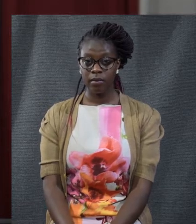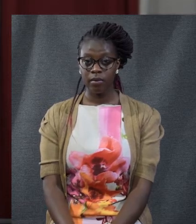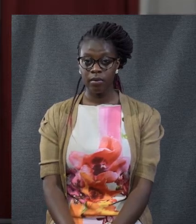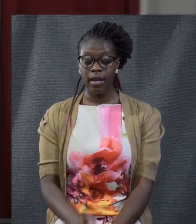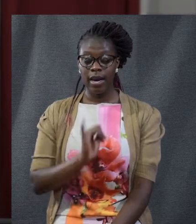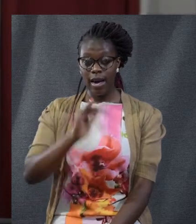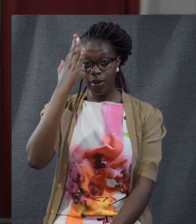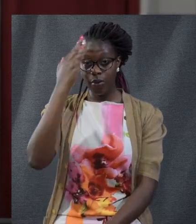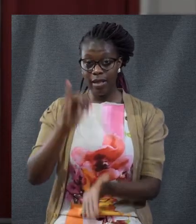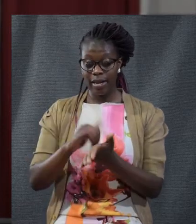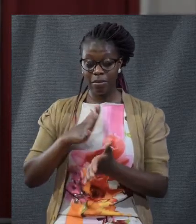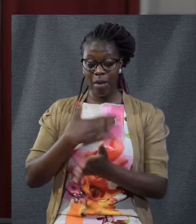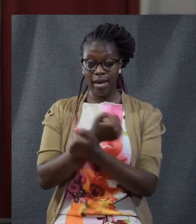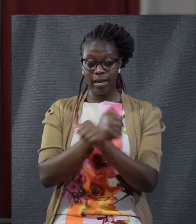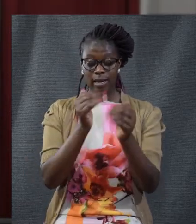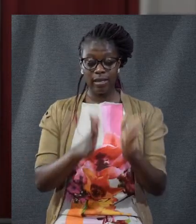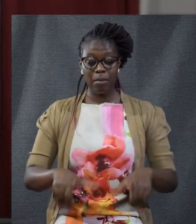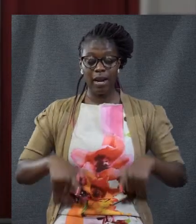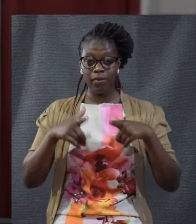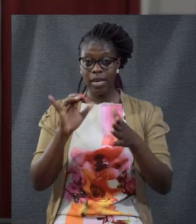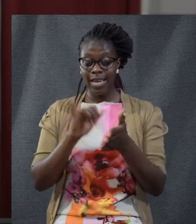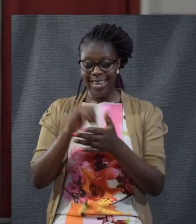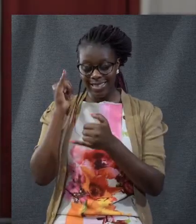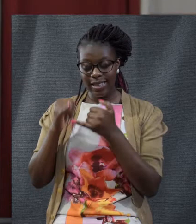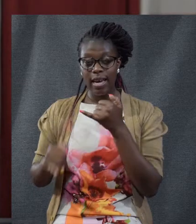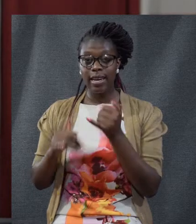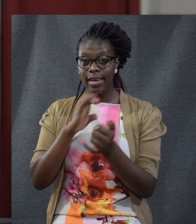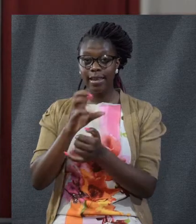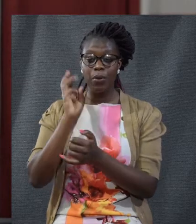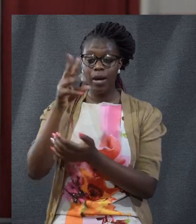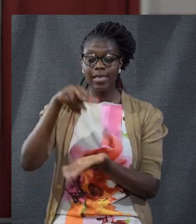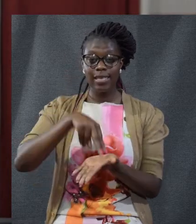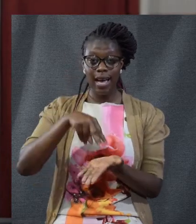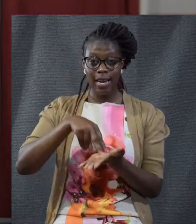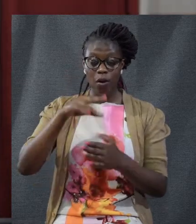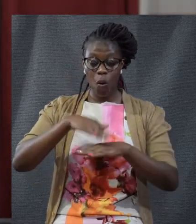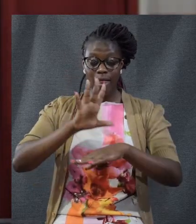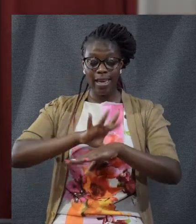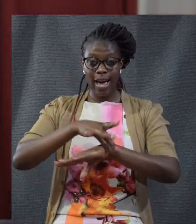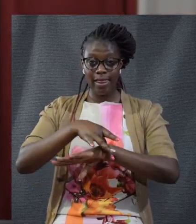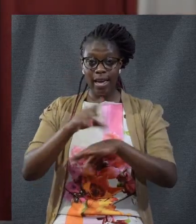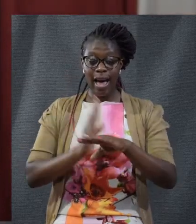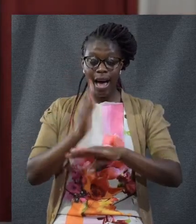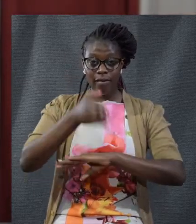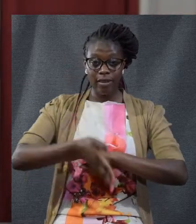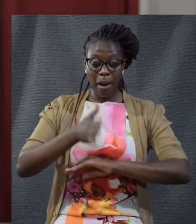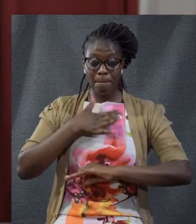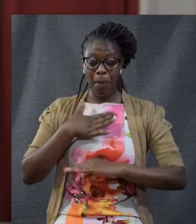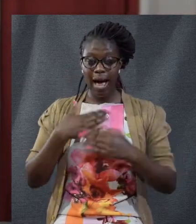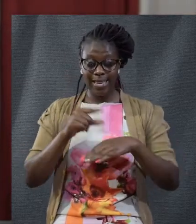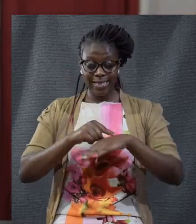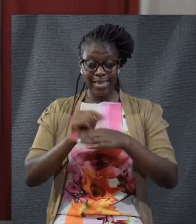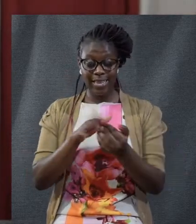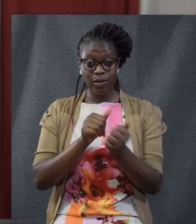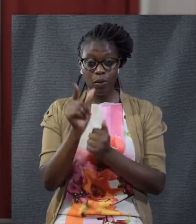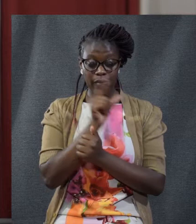I know that my Redeemer lives, and that in the end he will stand on the earth. And after my skin has been